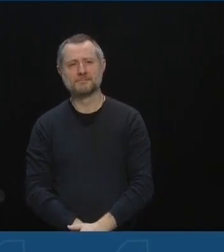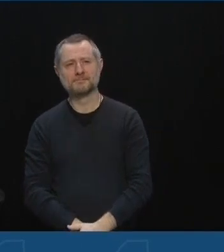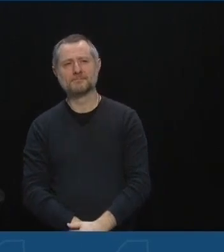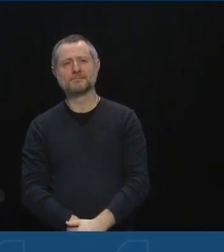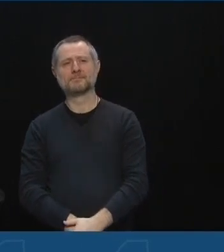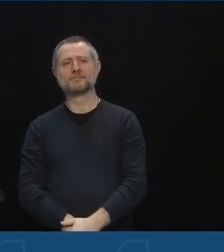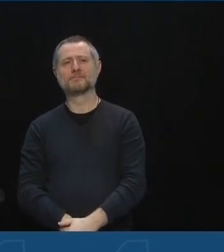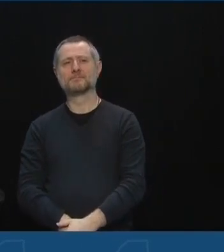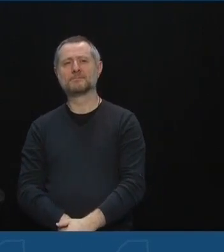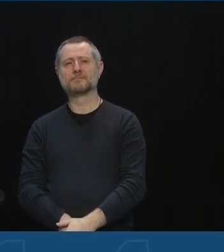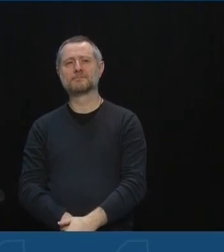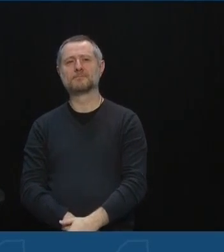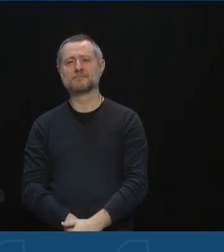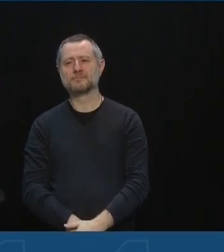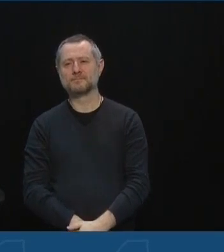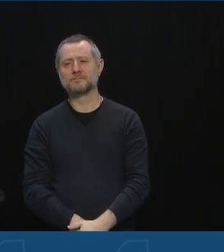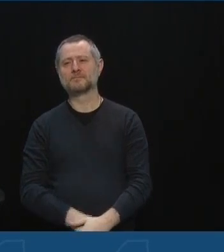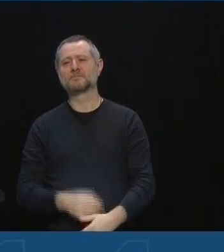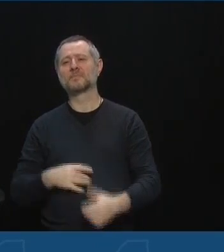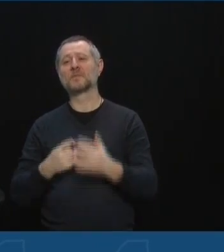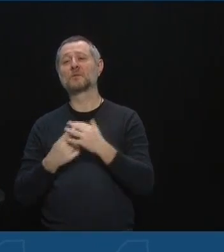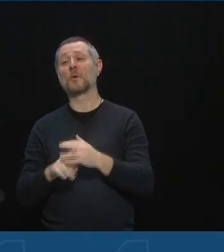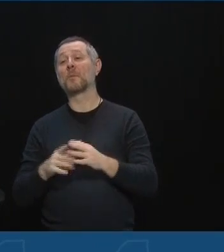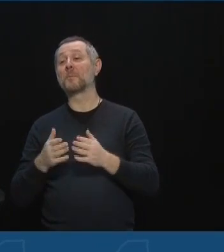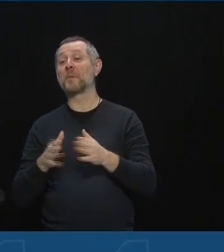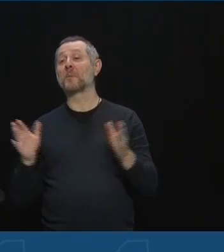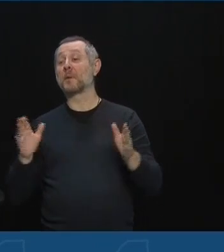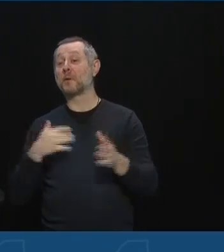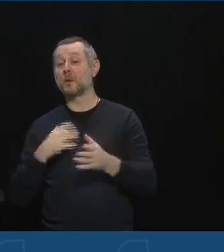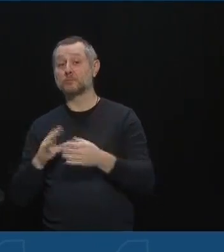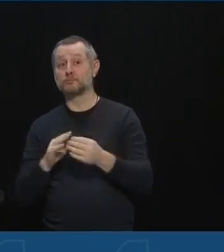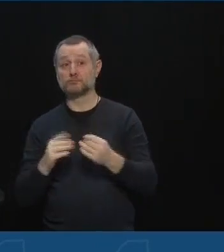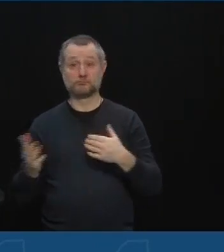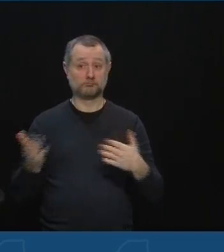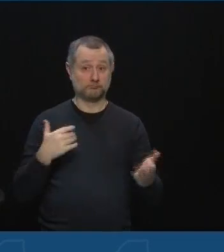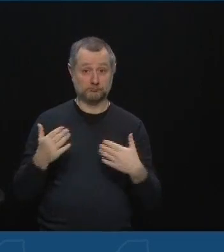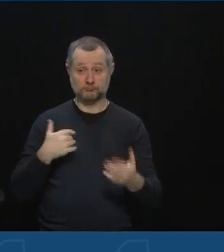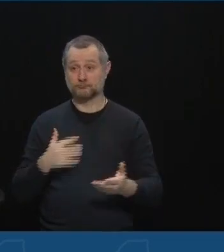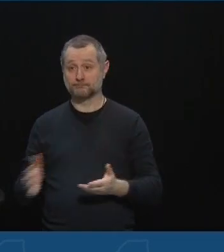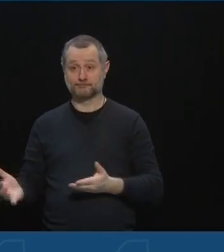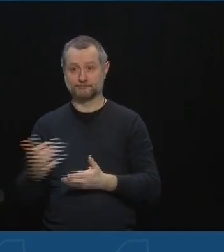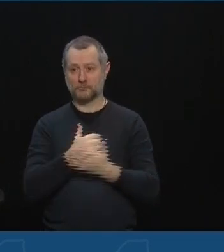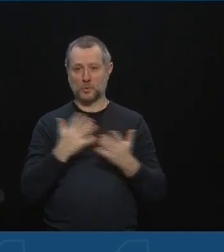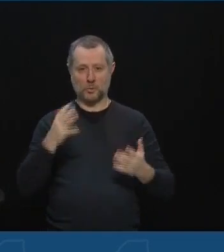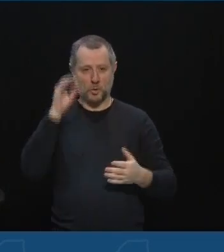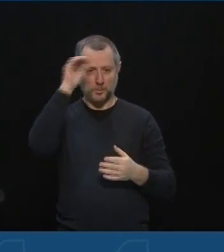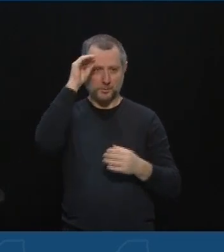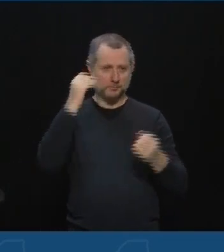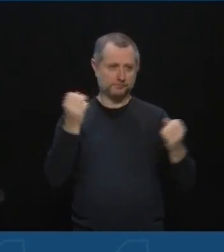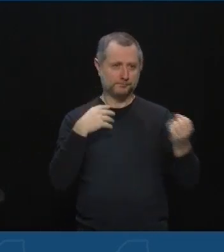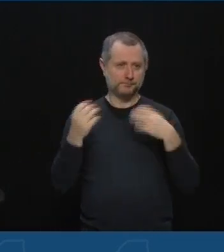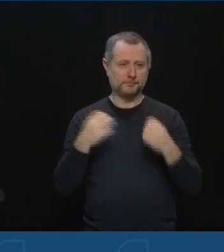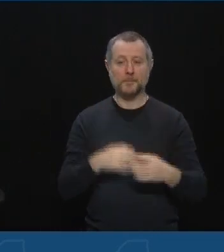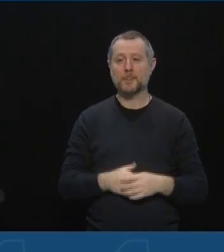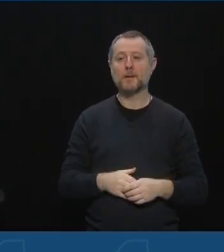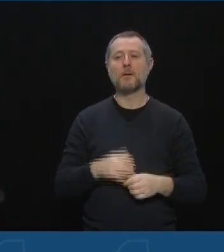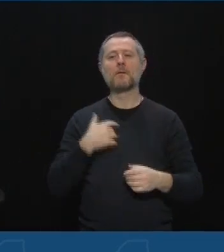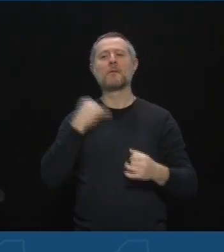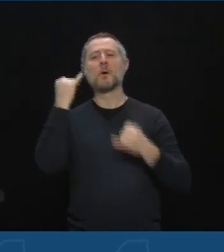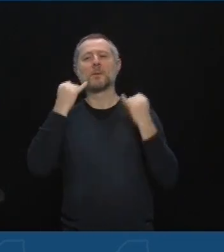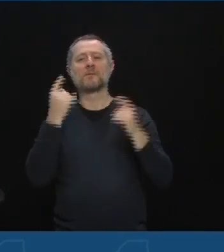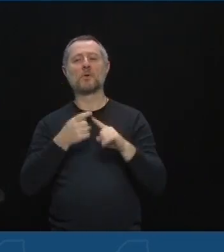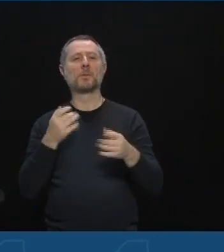So we're going to start the public input sessions. Let's see what the public has in mind. Again, this is where all the great ideas are going to come from today. Just